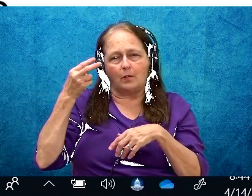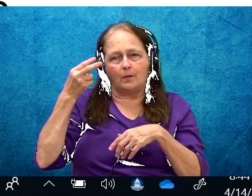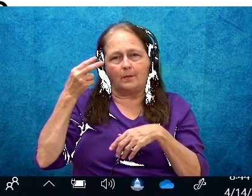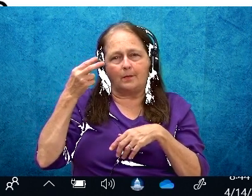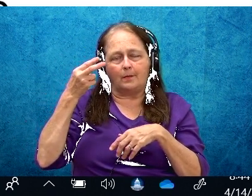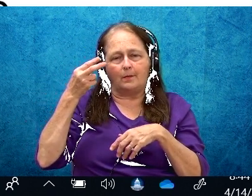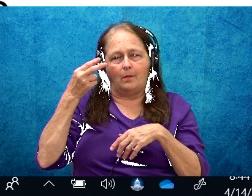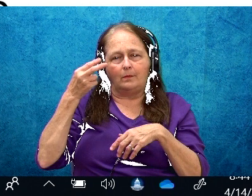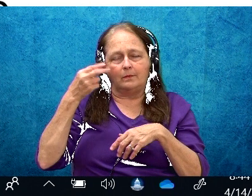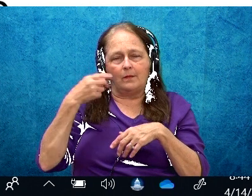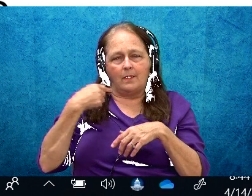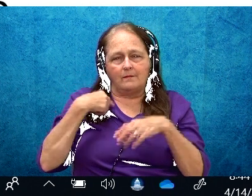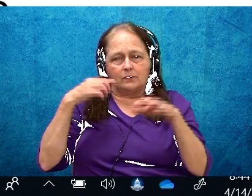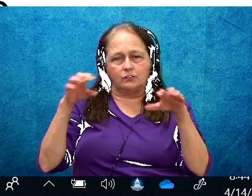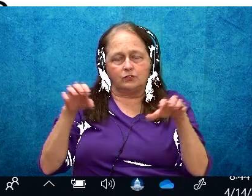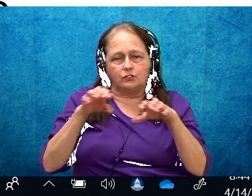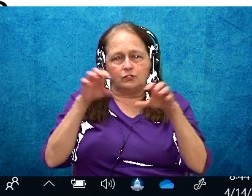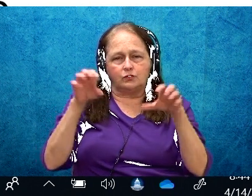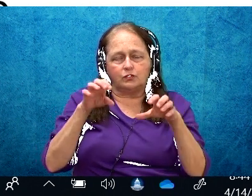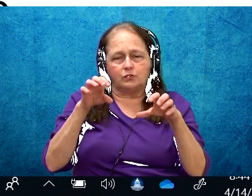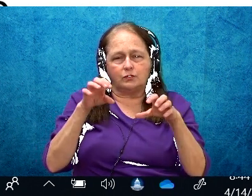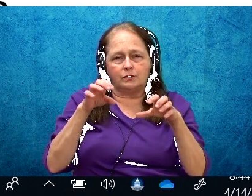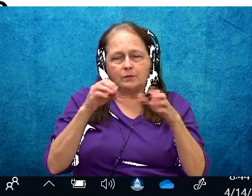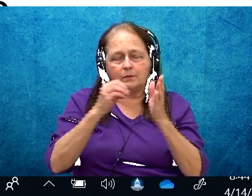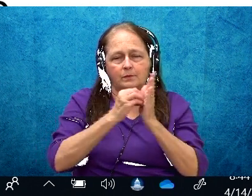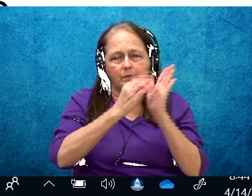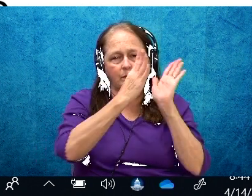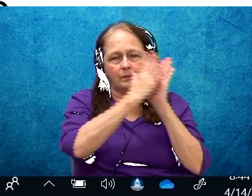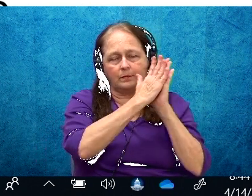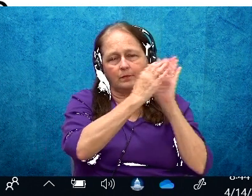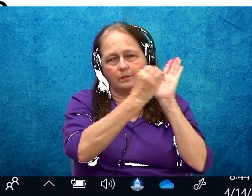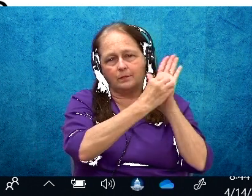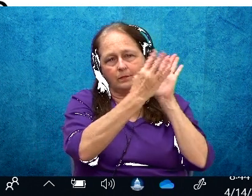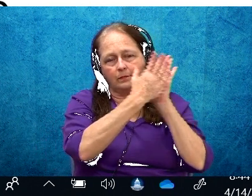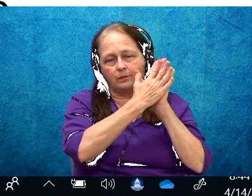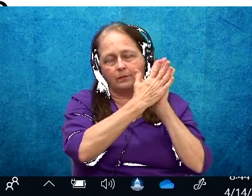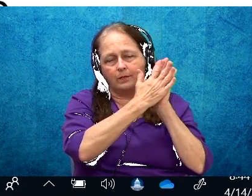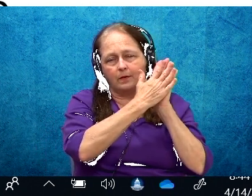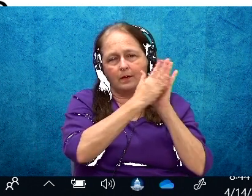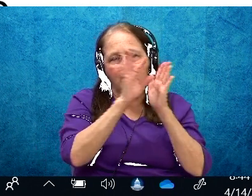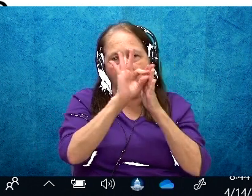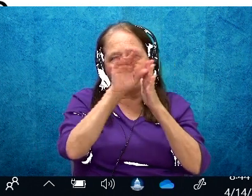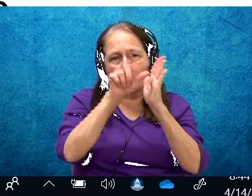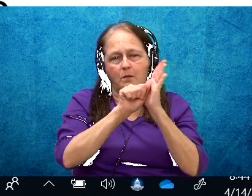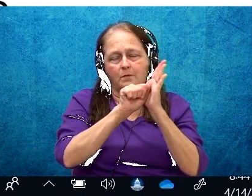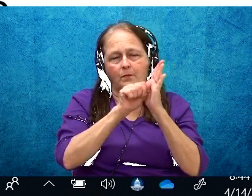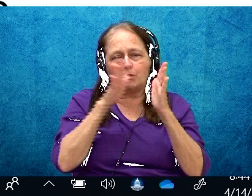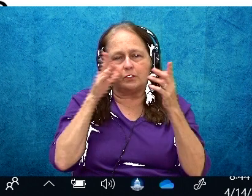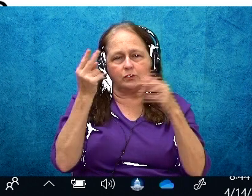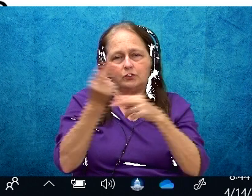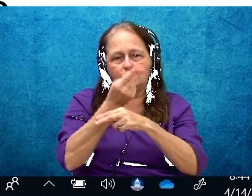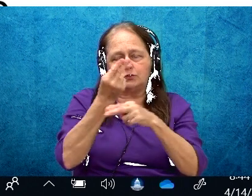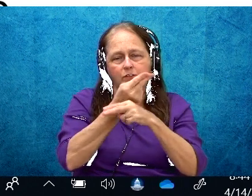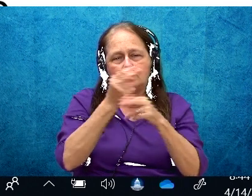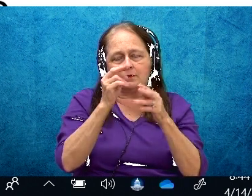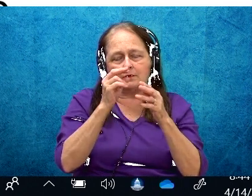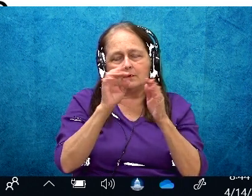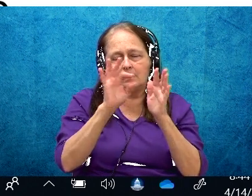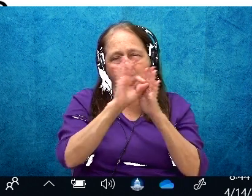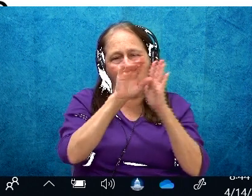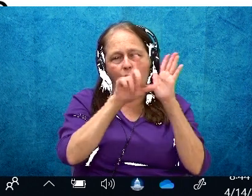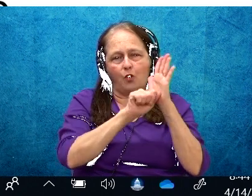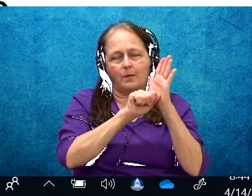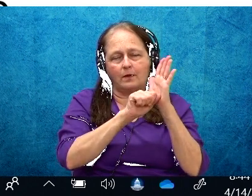Okay, so what I've done is I have reposted the actual formula that we're going to use.